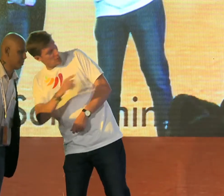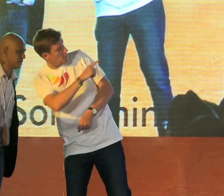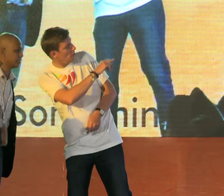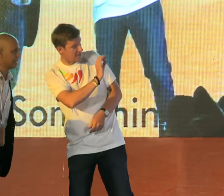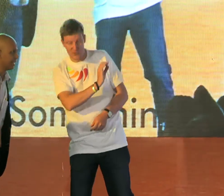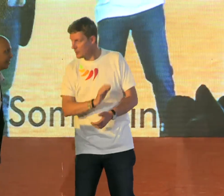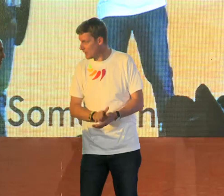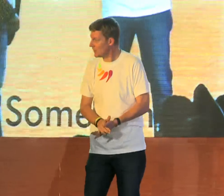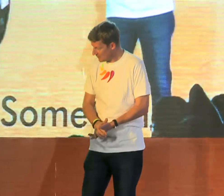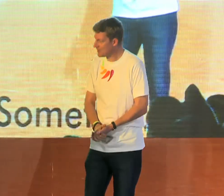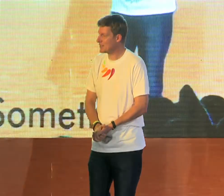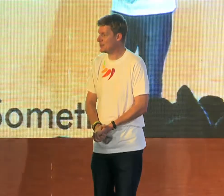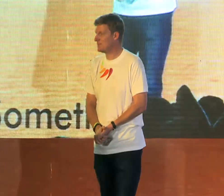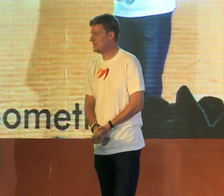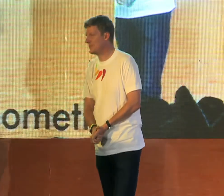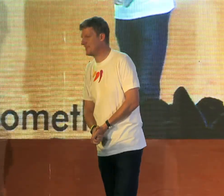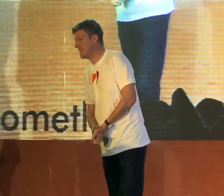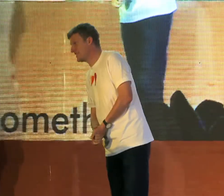Thank you for listening, for your attention.